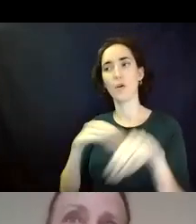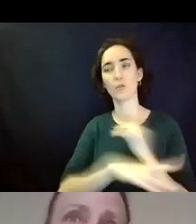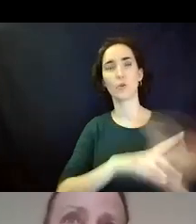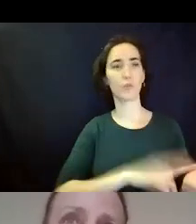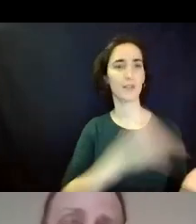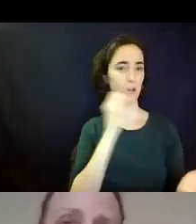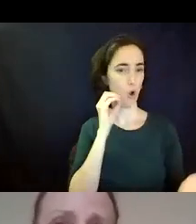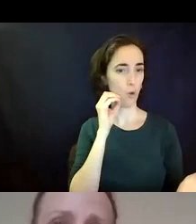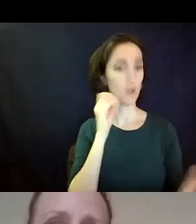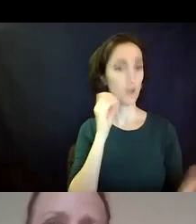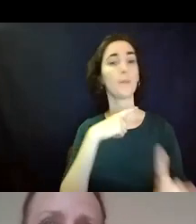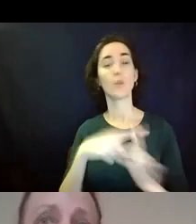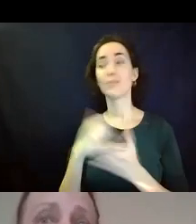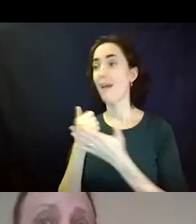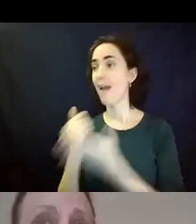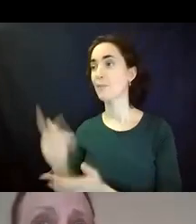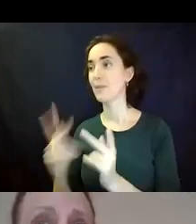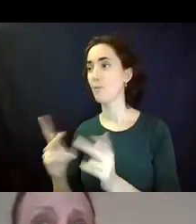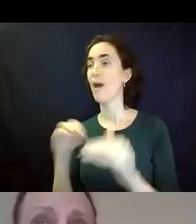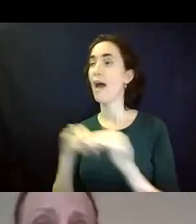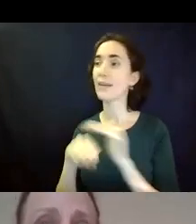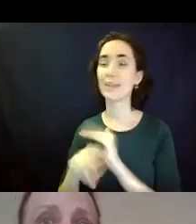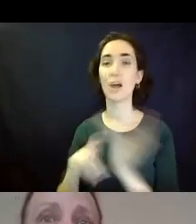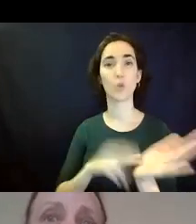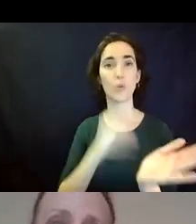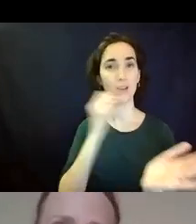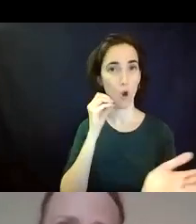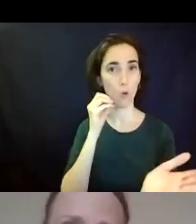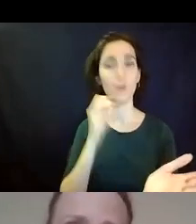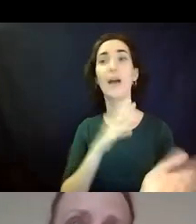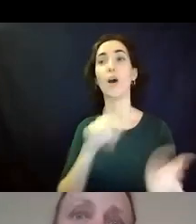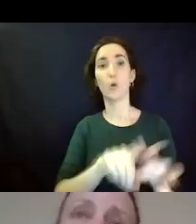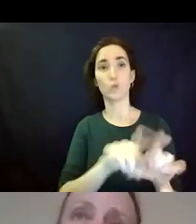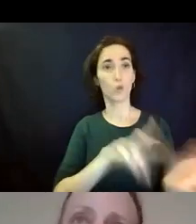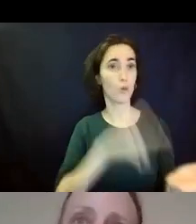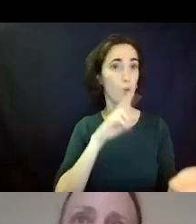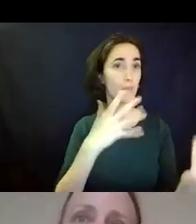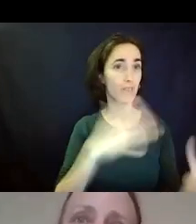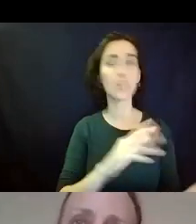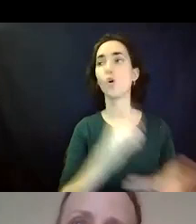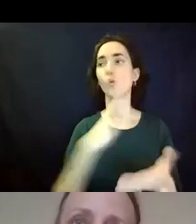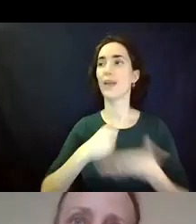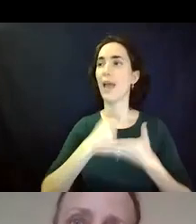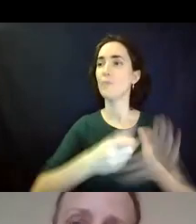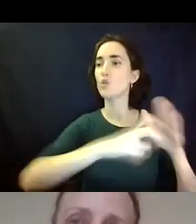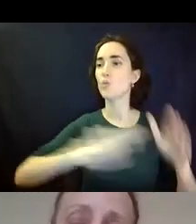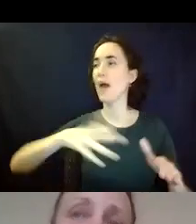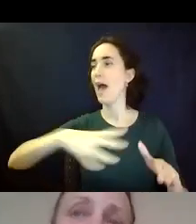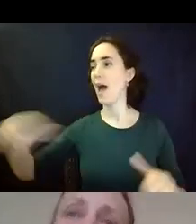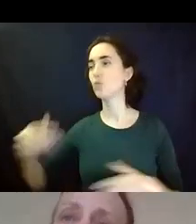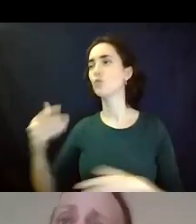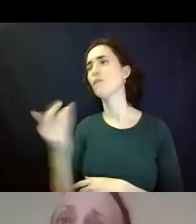addition to assisting people to access nursing homes, we also assist people to transition out of nursing homes through a couple of different transition